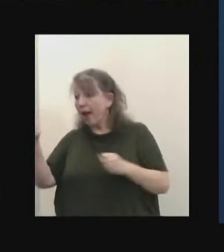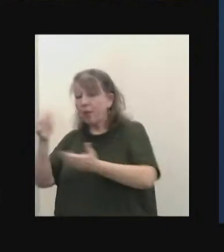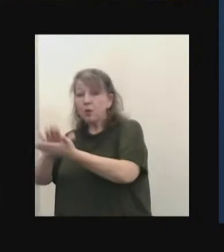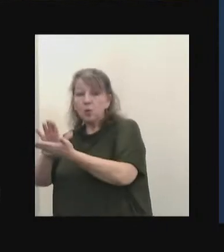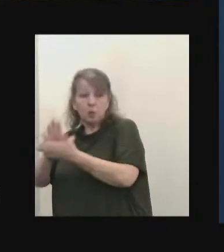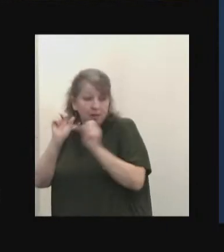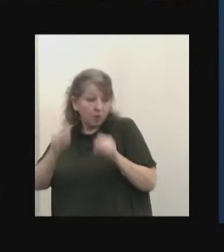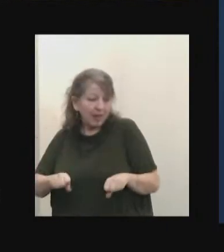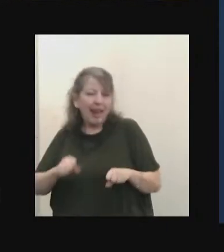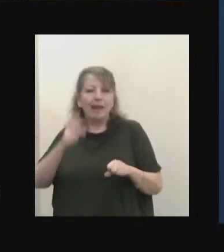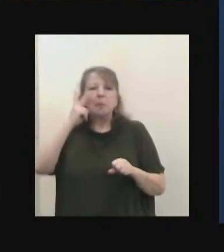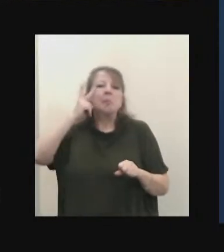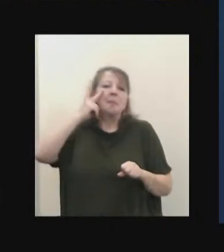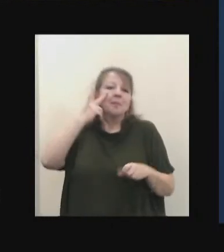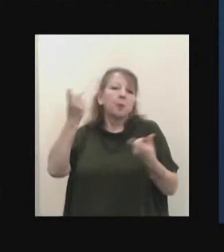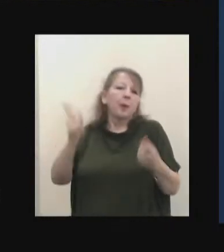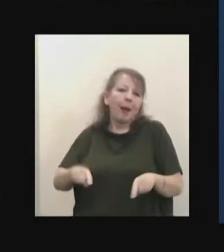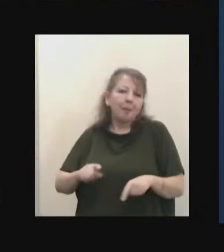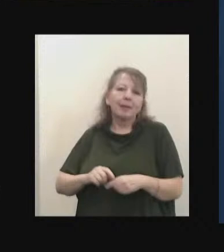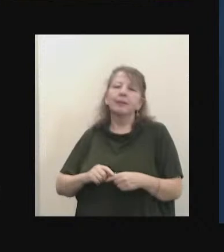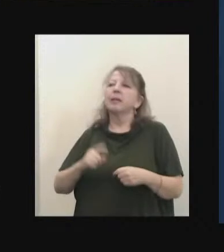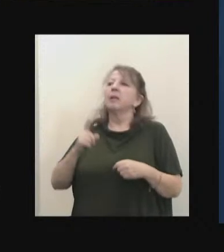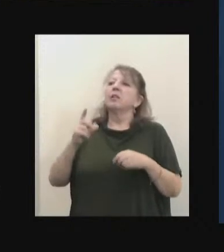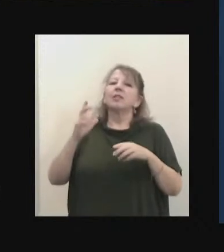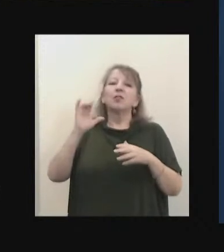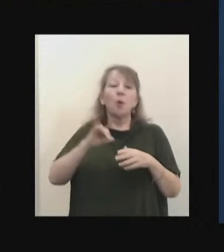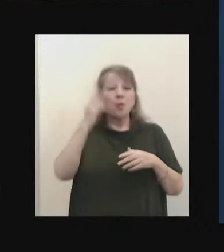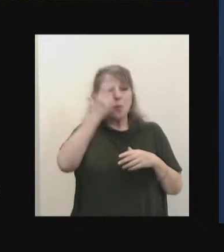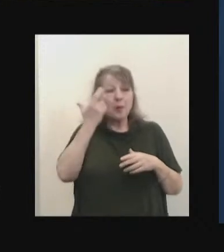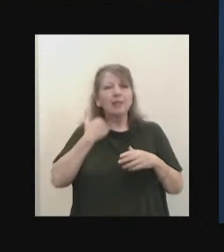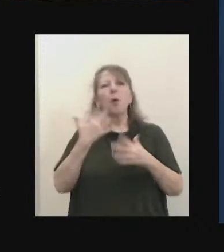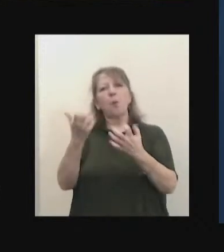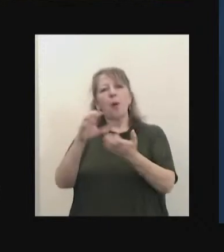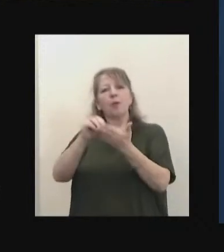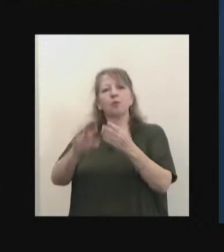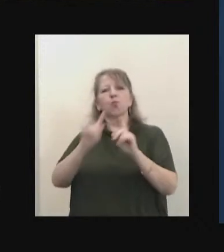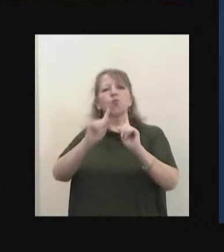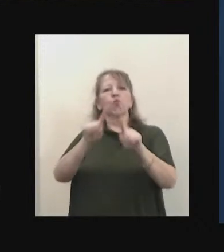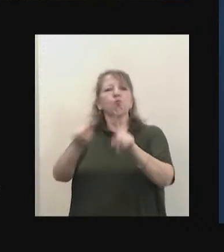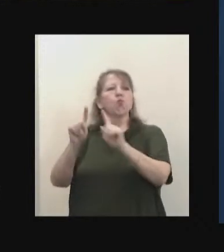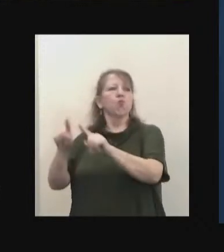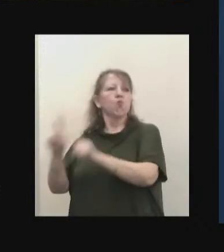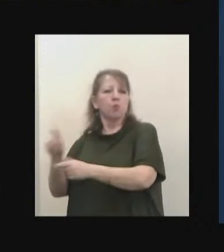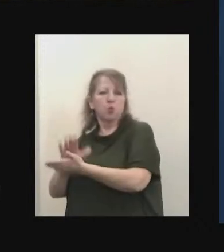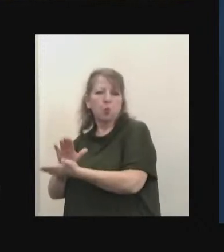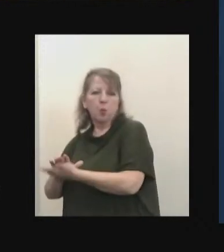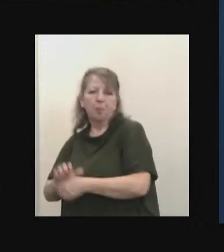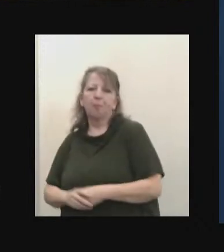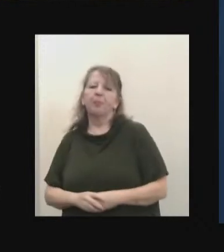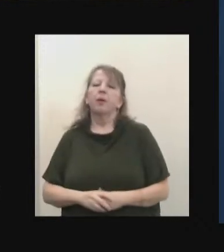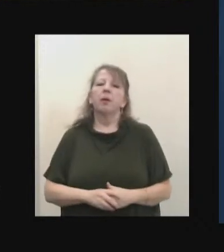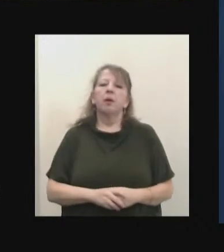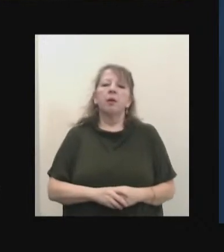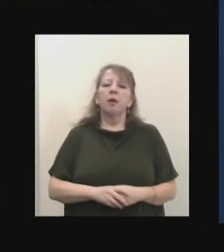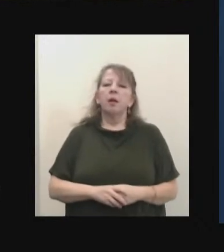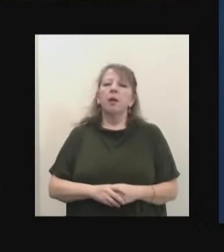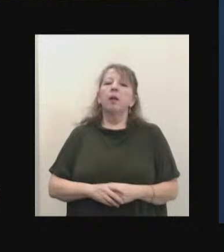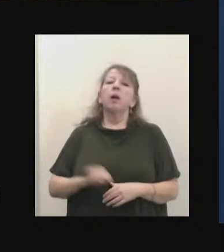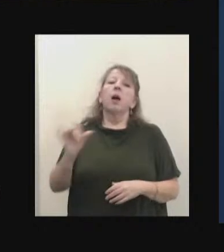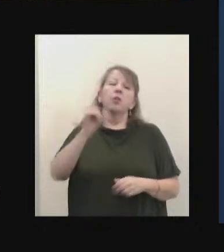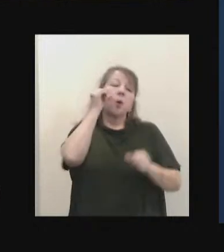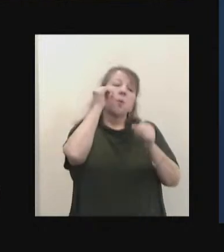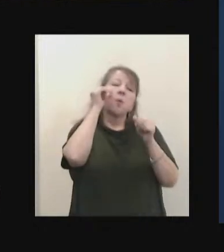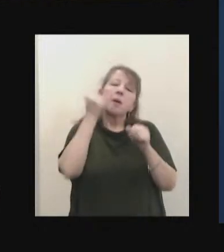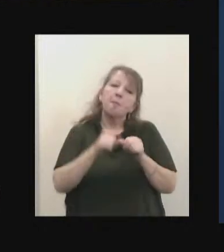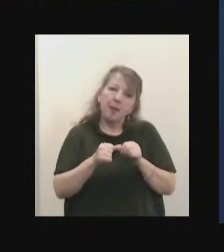expand this program to keep more students in the classroom. So remember, to the Test